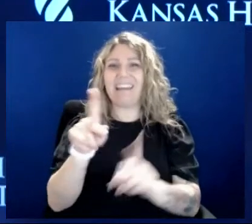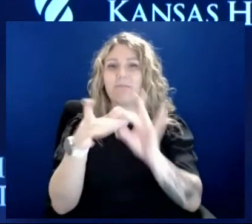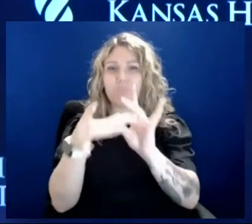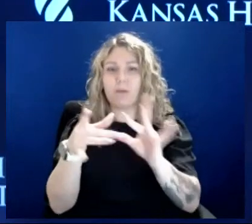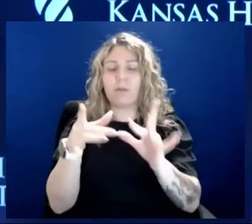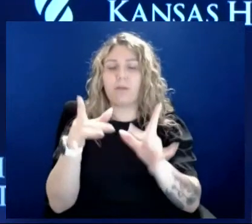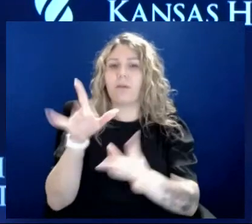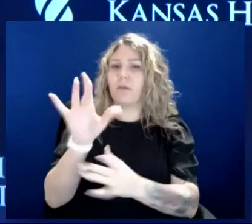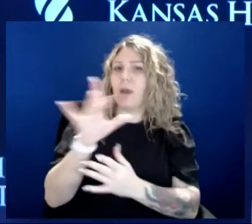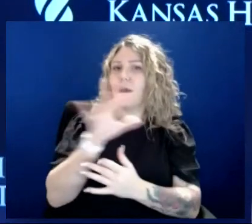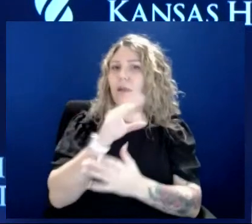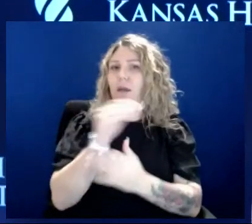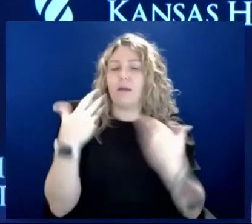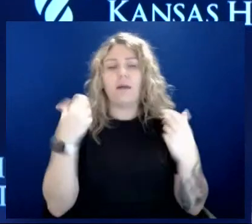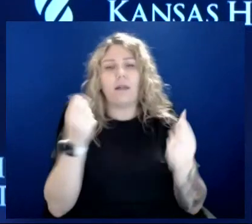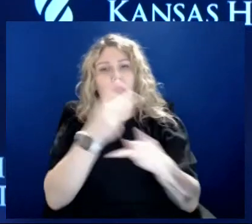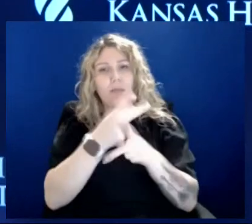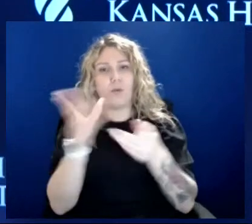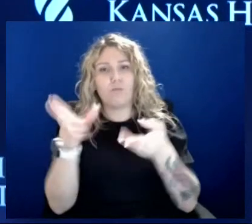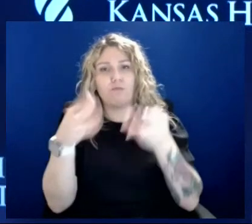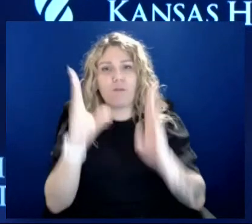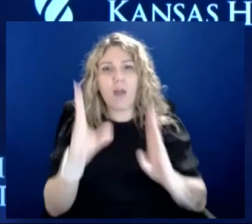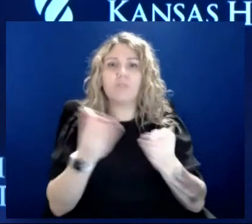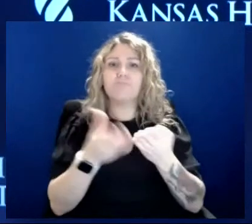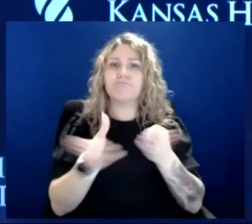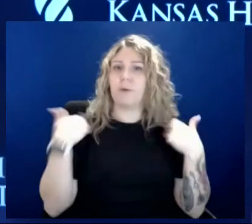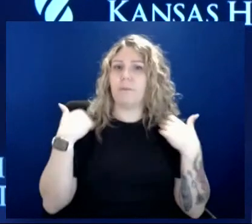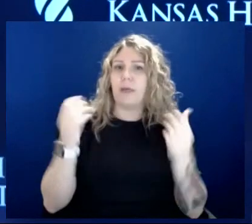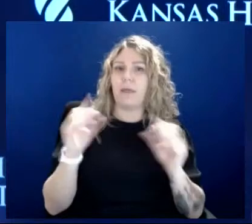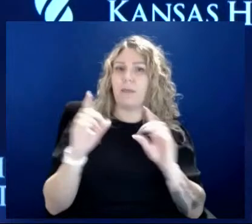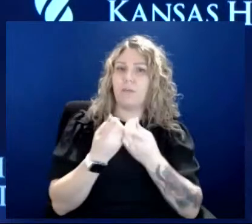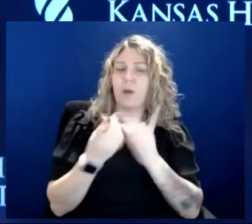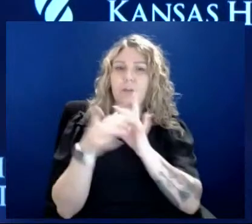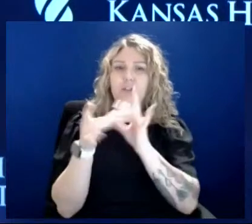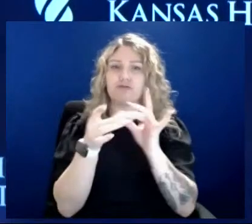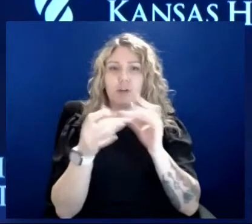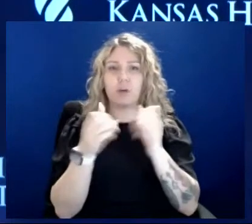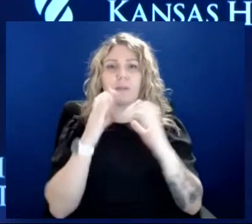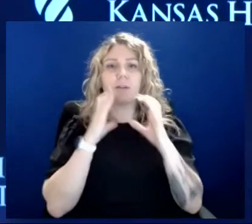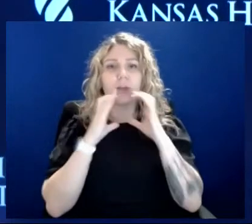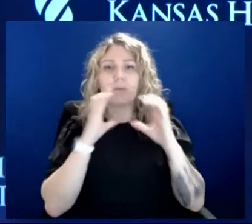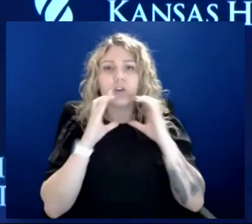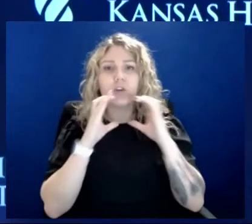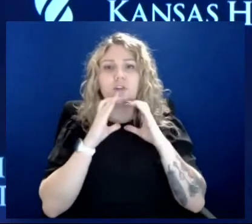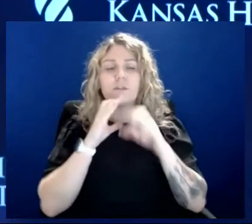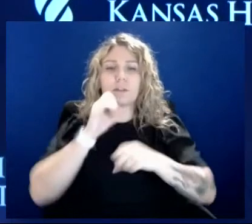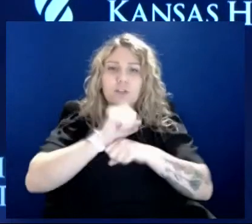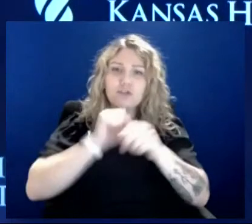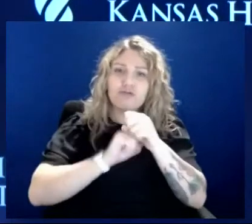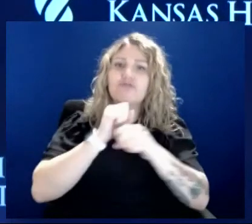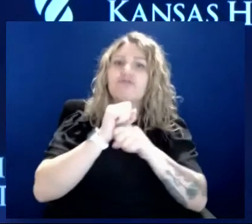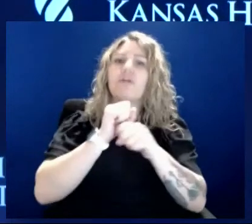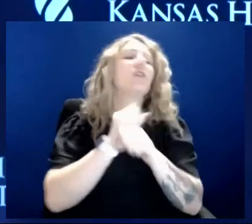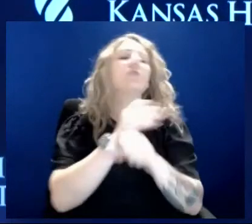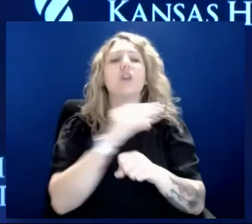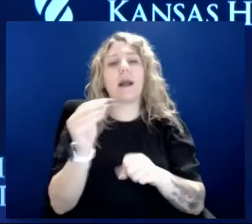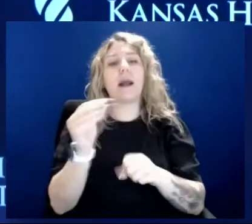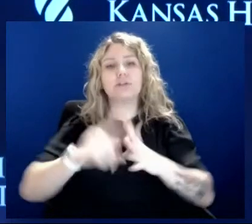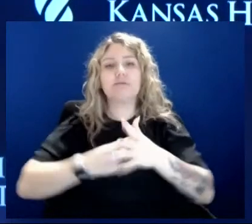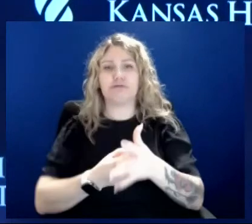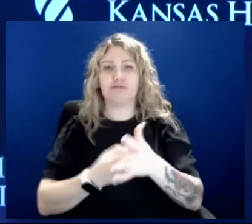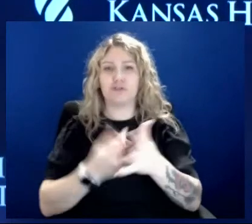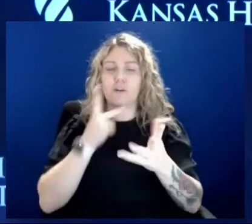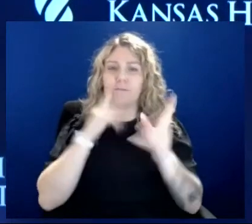public health departments, connecting them with communications infrastructure to start tackling not only